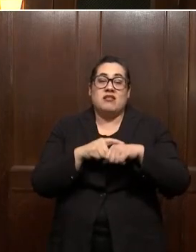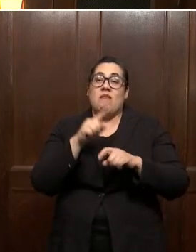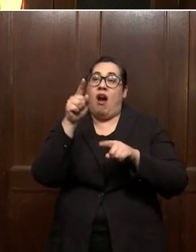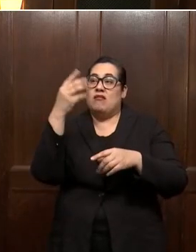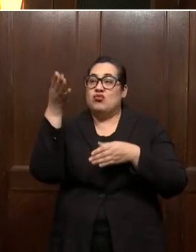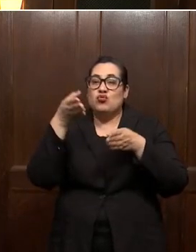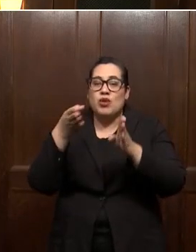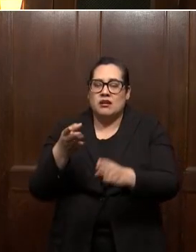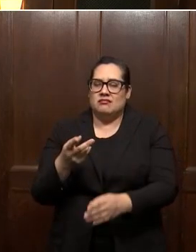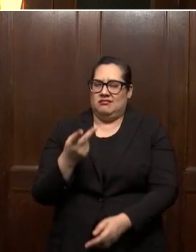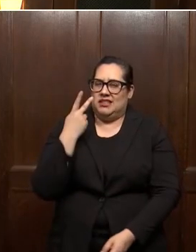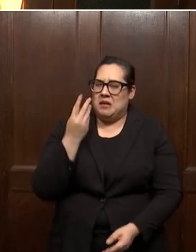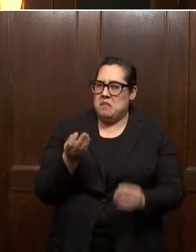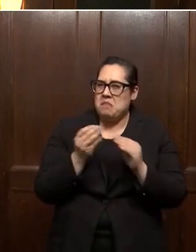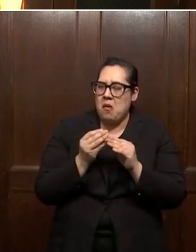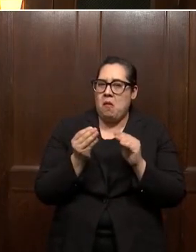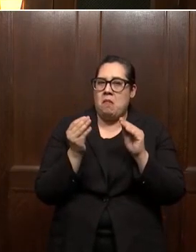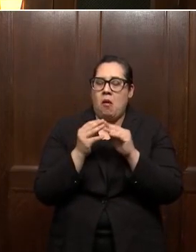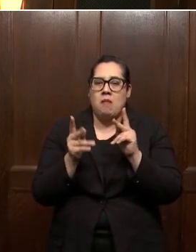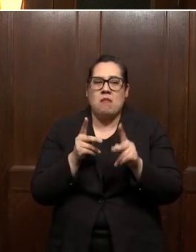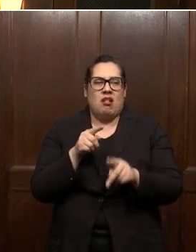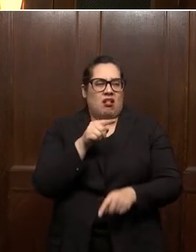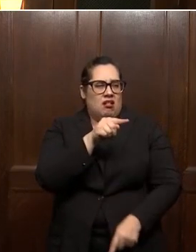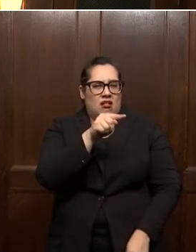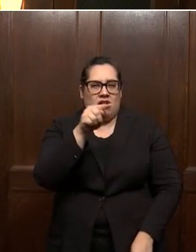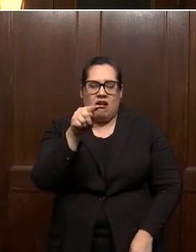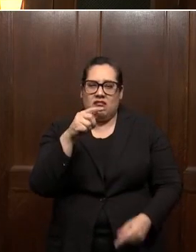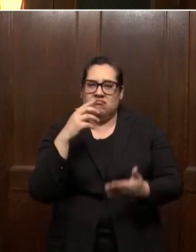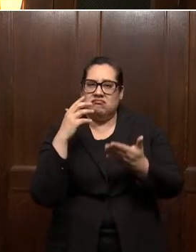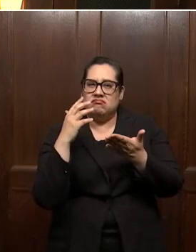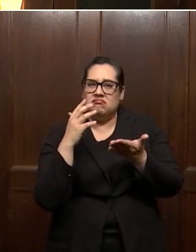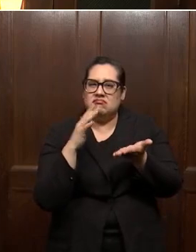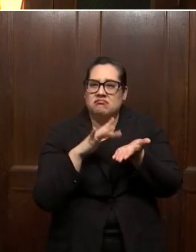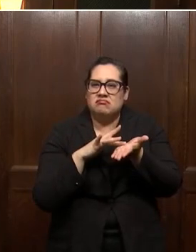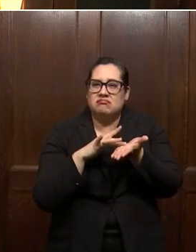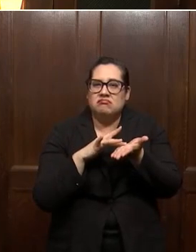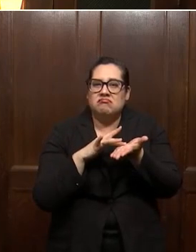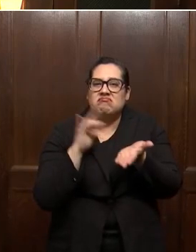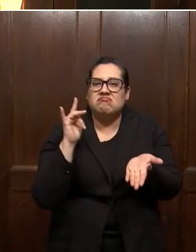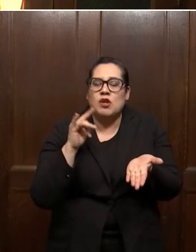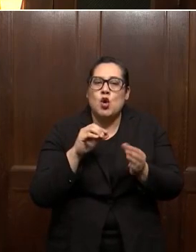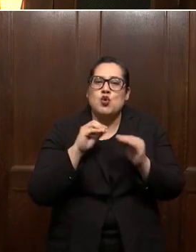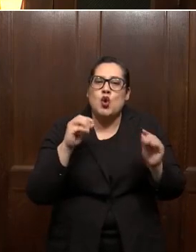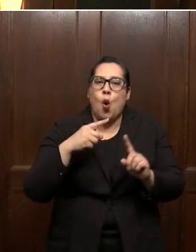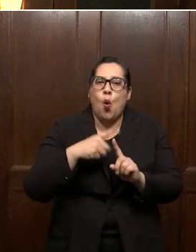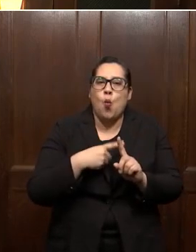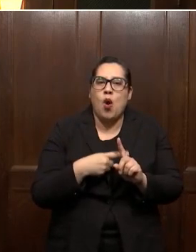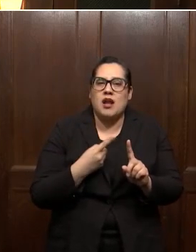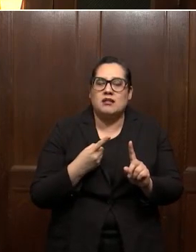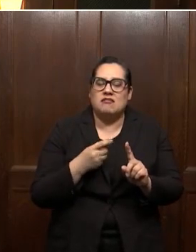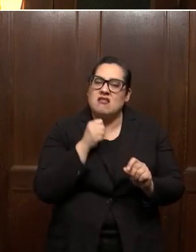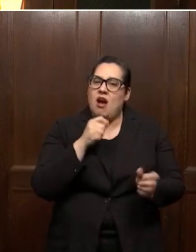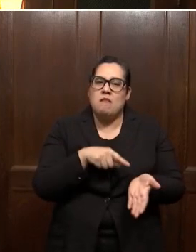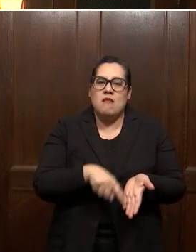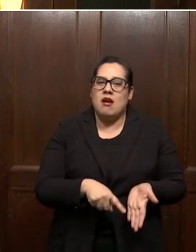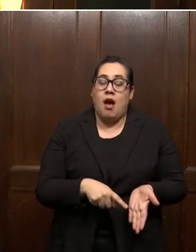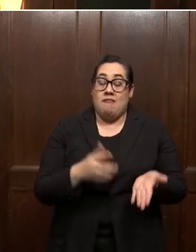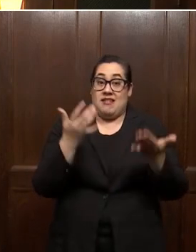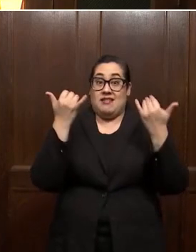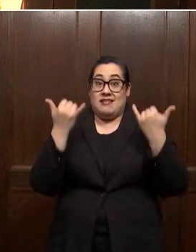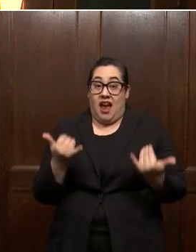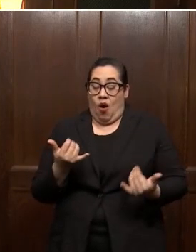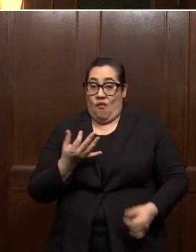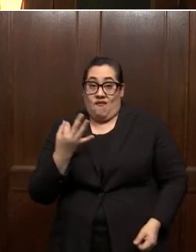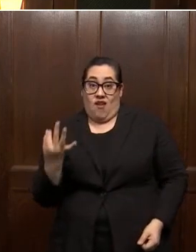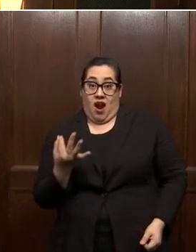streets, I see more and more people trying to take advantage of the no rent situation, not paying rent. And now, with a